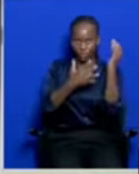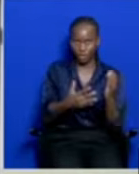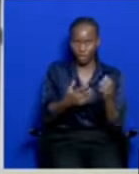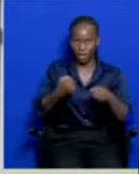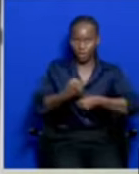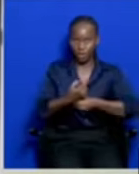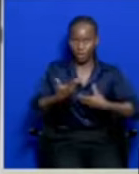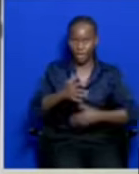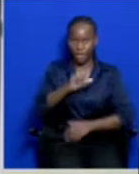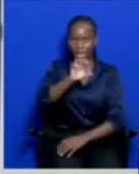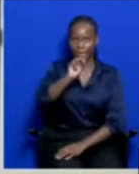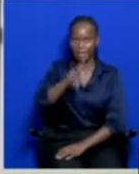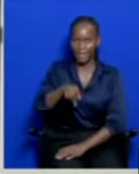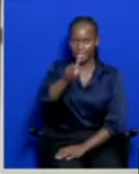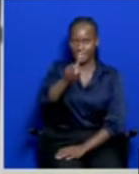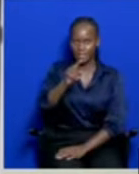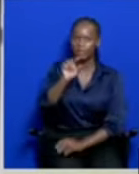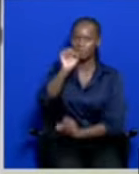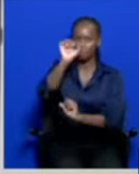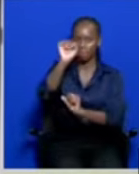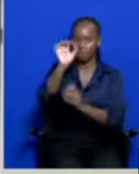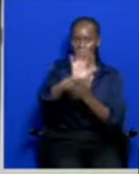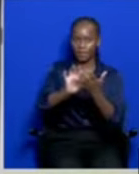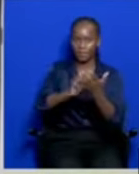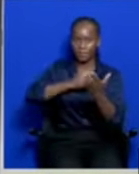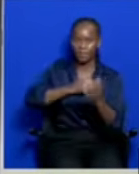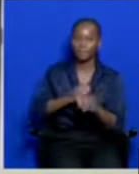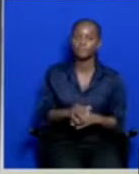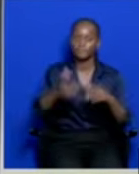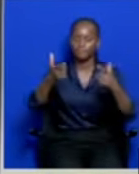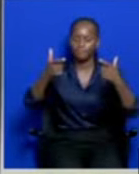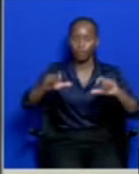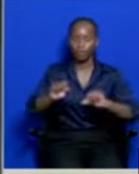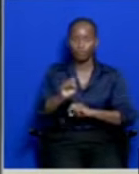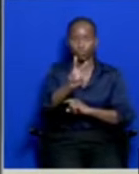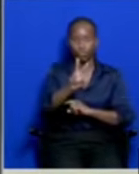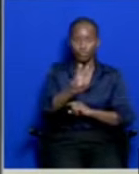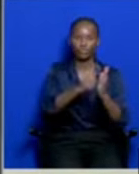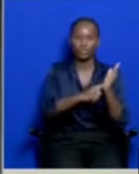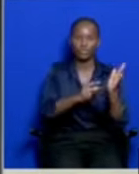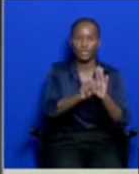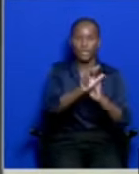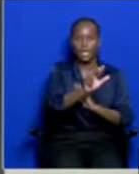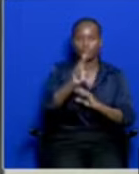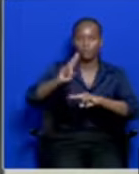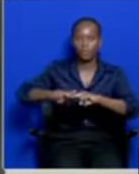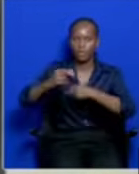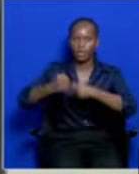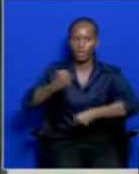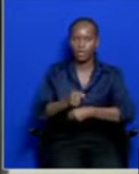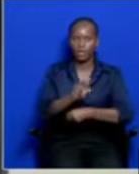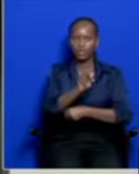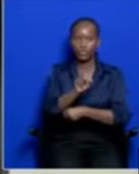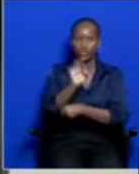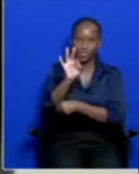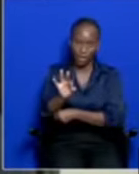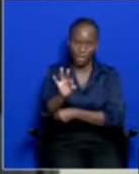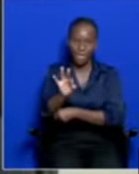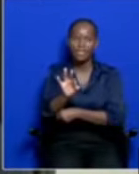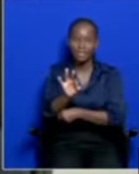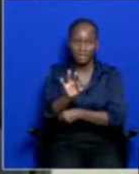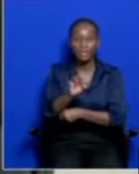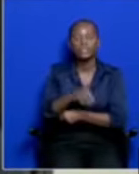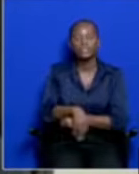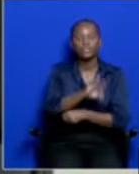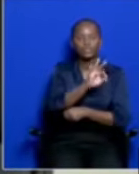At paragraph 2, he then states, on 8th February 2023, at about 23 hours, I was contacted by Kay